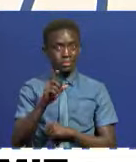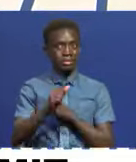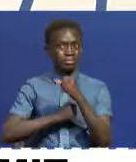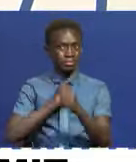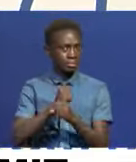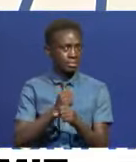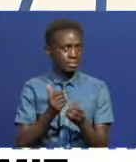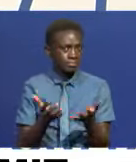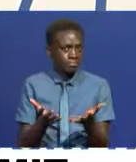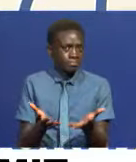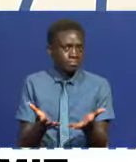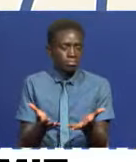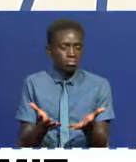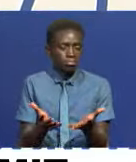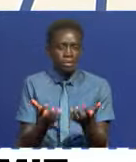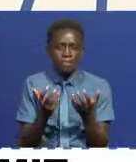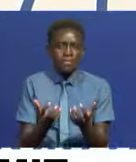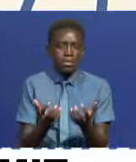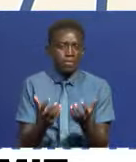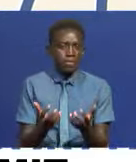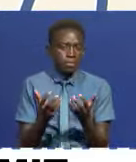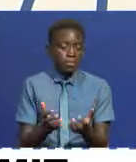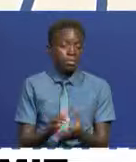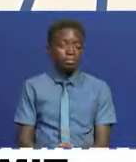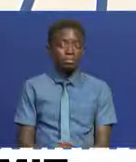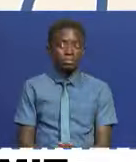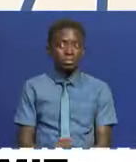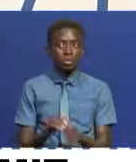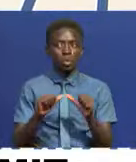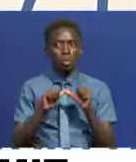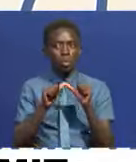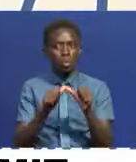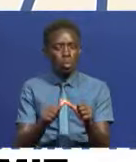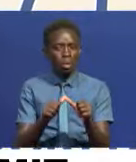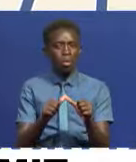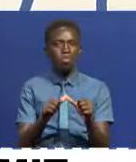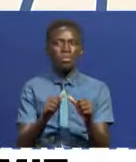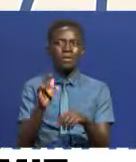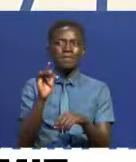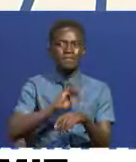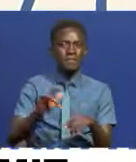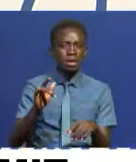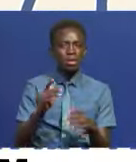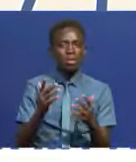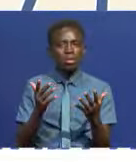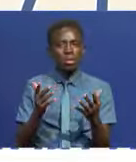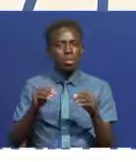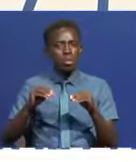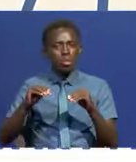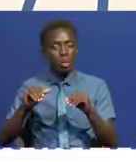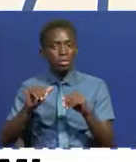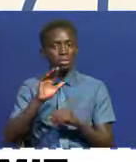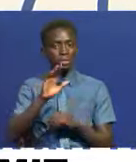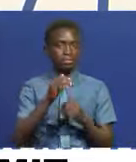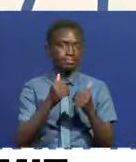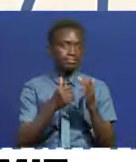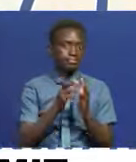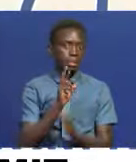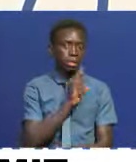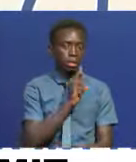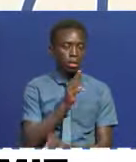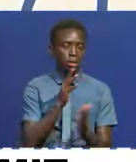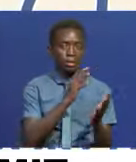multifaceted. From the continuing effects of poverty and inequality to the urgent threats posed by climate